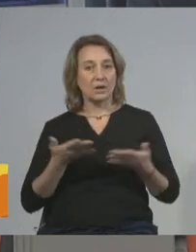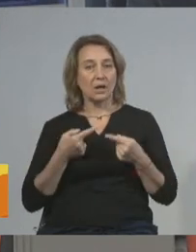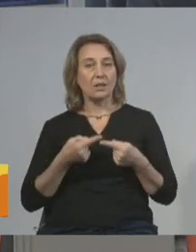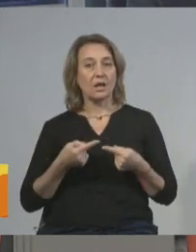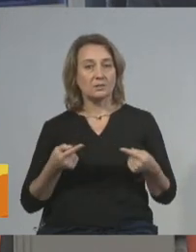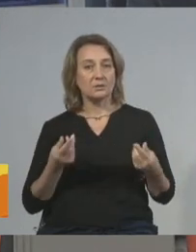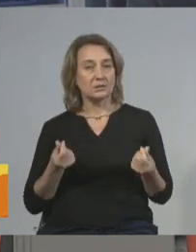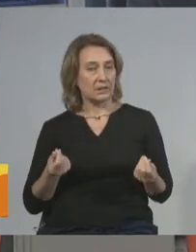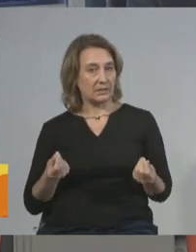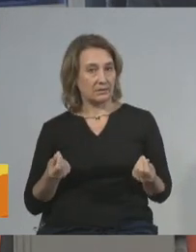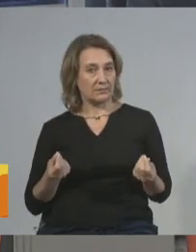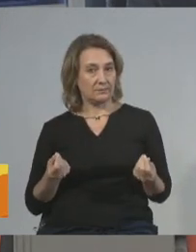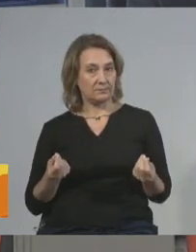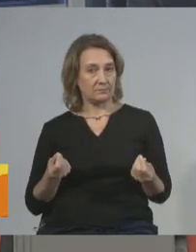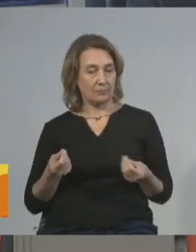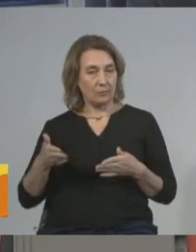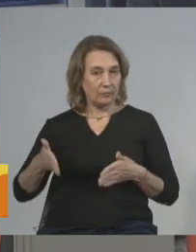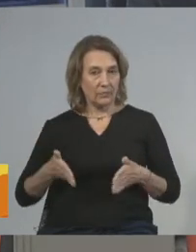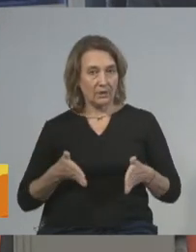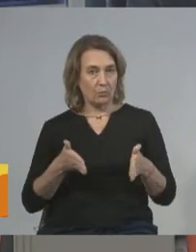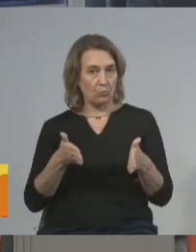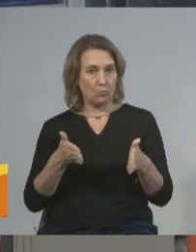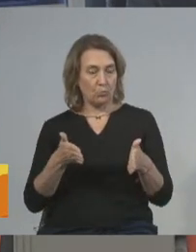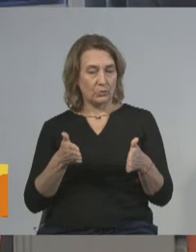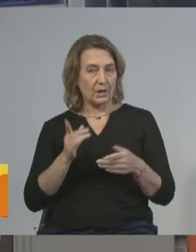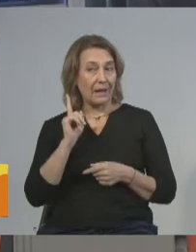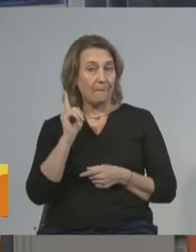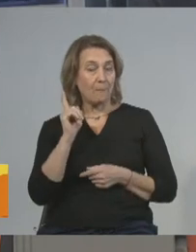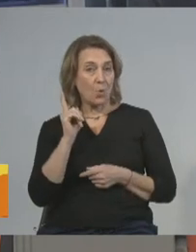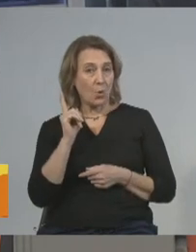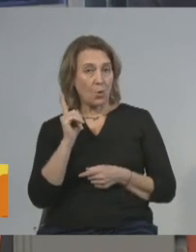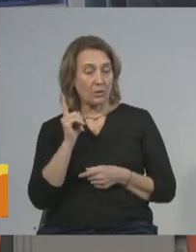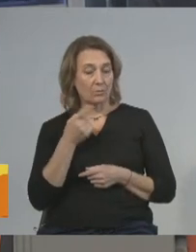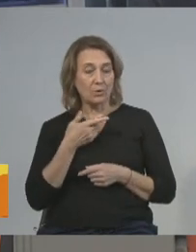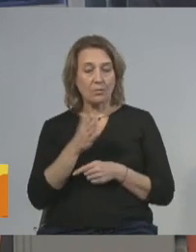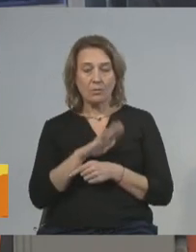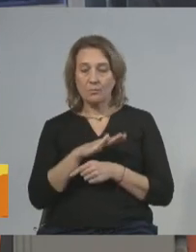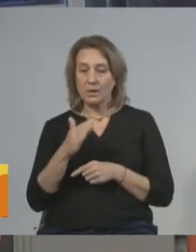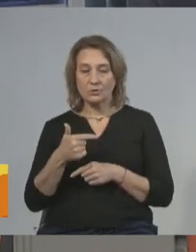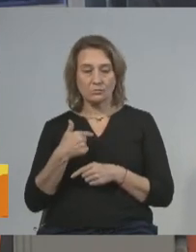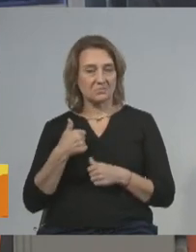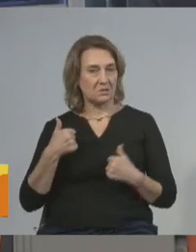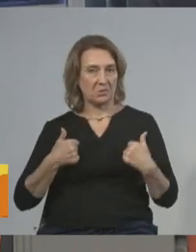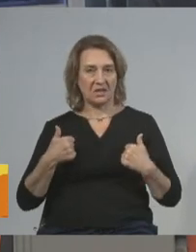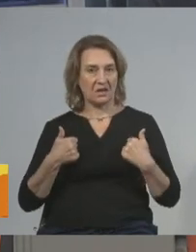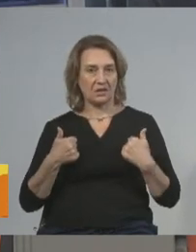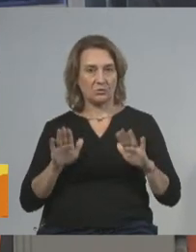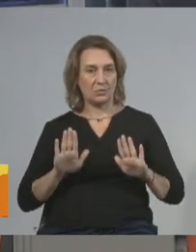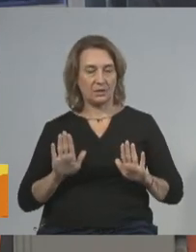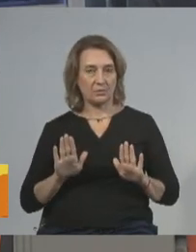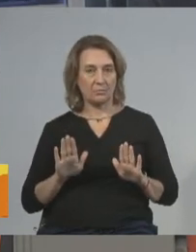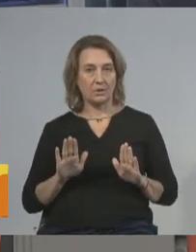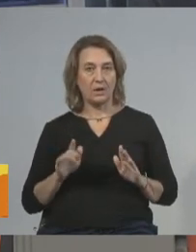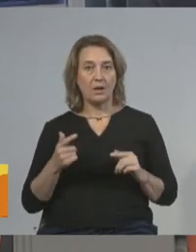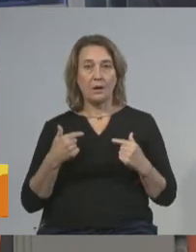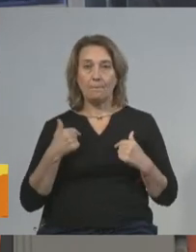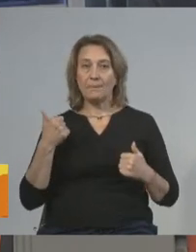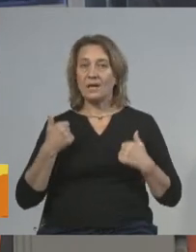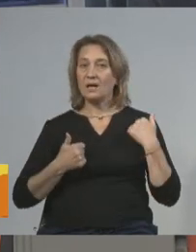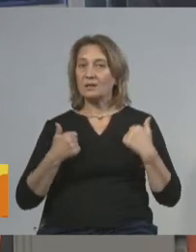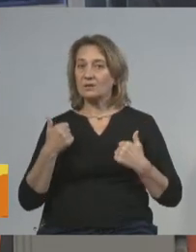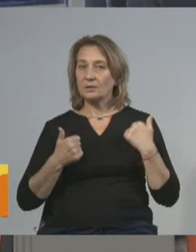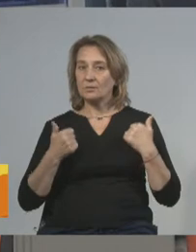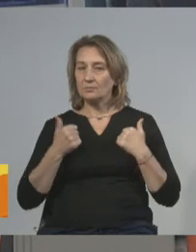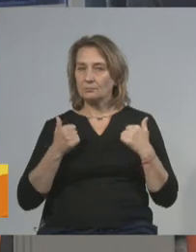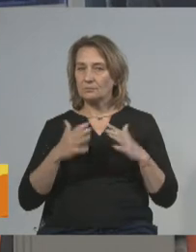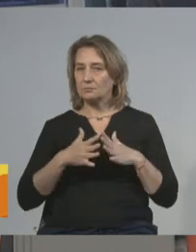you need to have money for that in the digital era we are not competitors any longer we